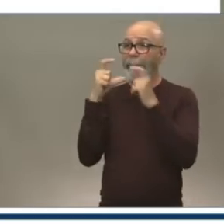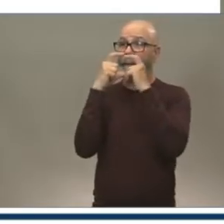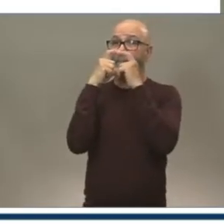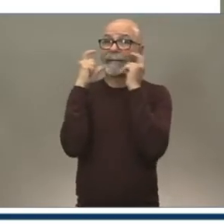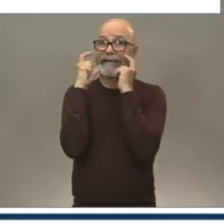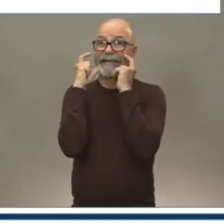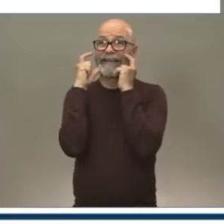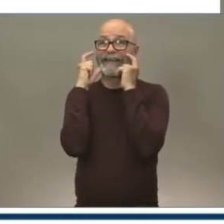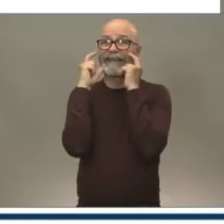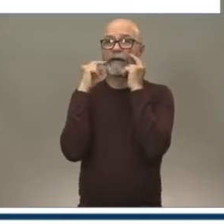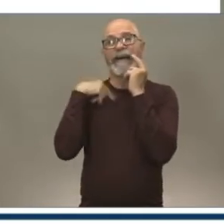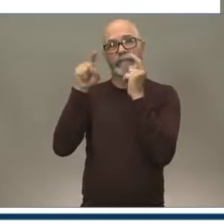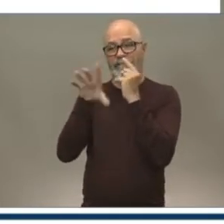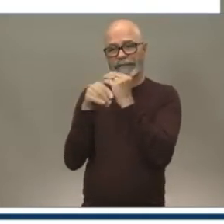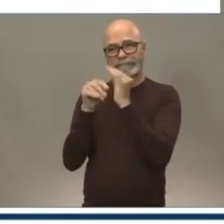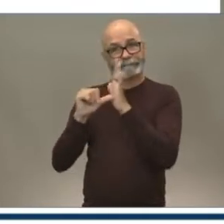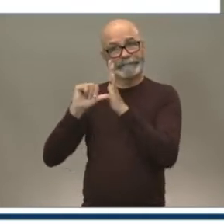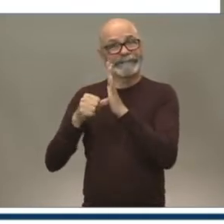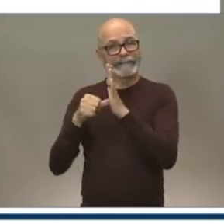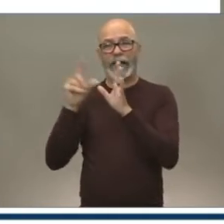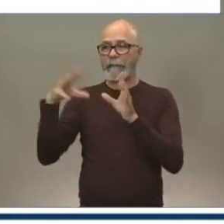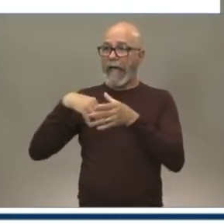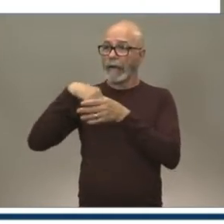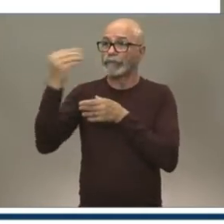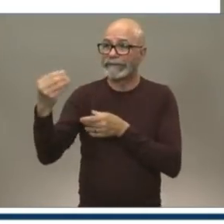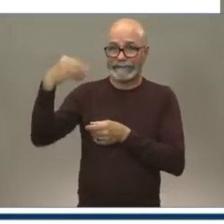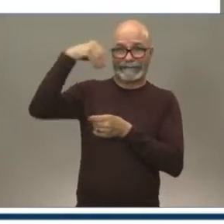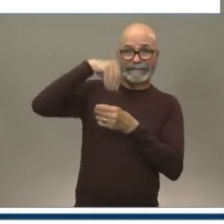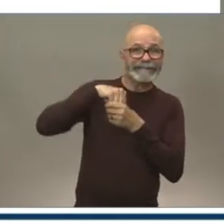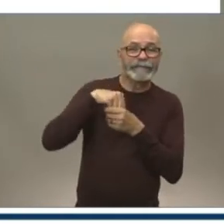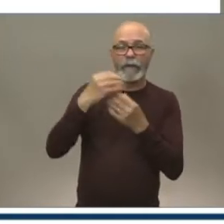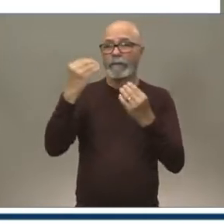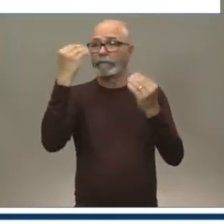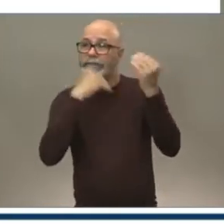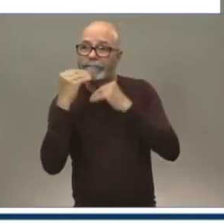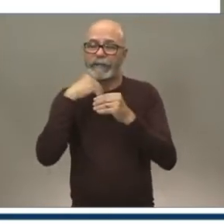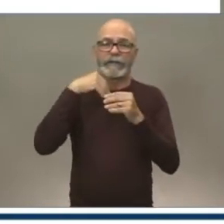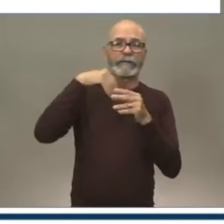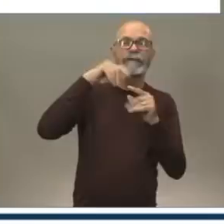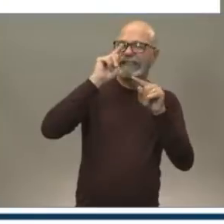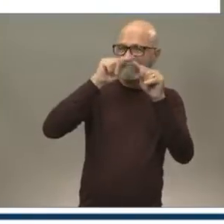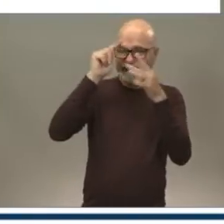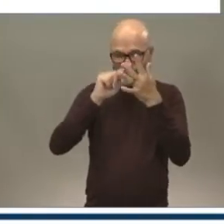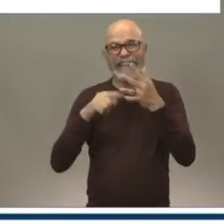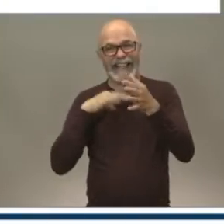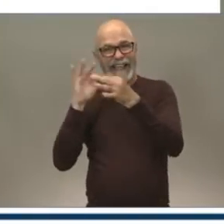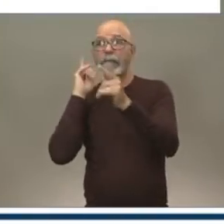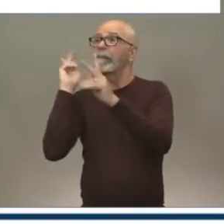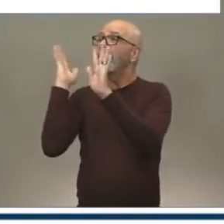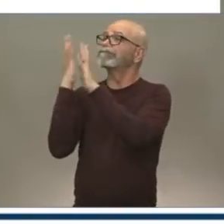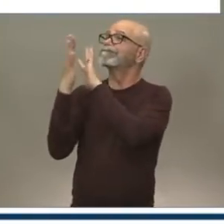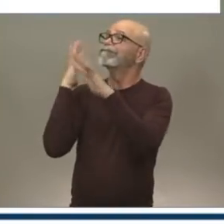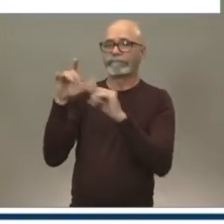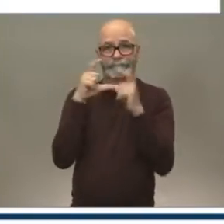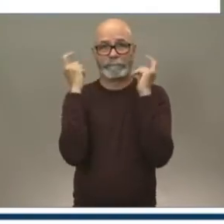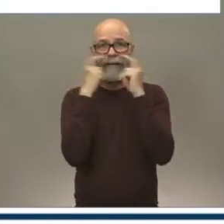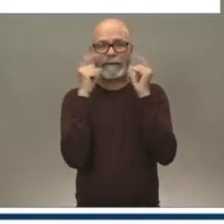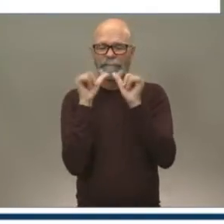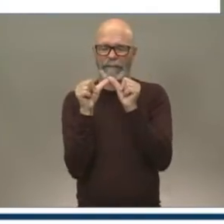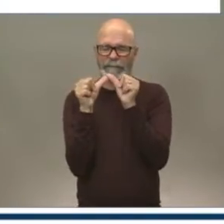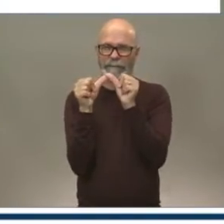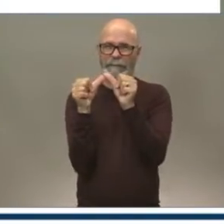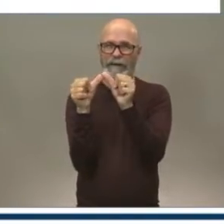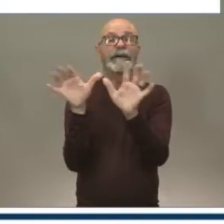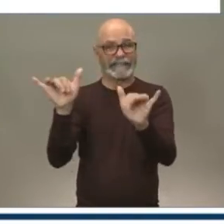these variant strains. That's just how this is evolving, and so we have to accommodate stronger measures because of the increased risk of